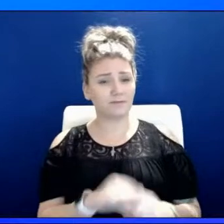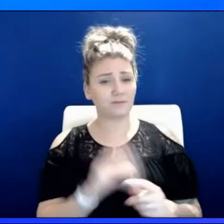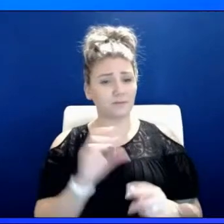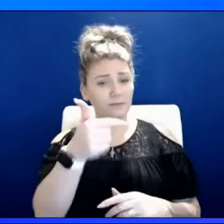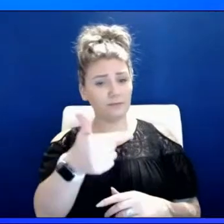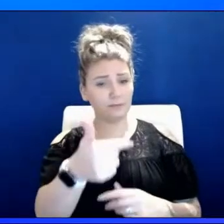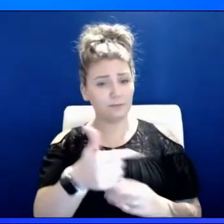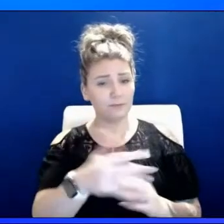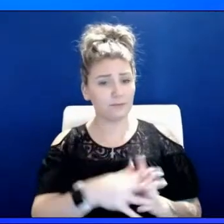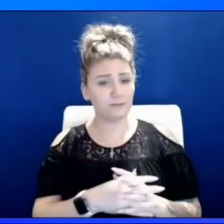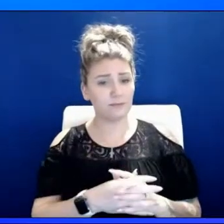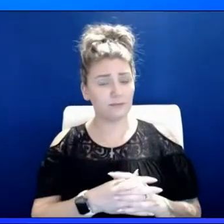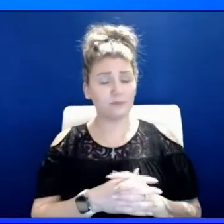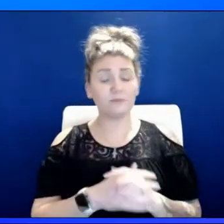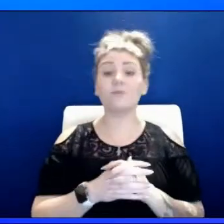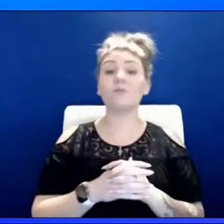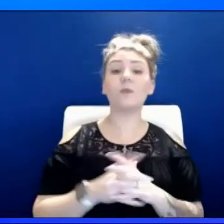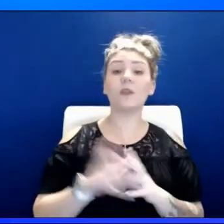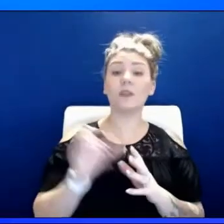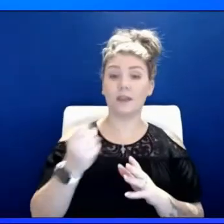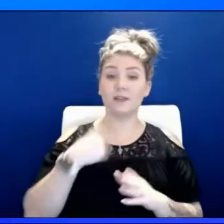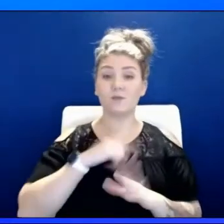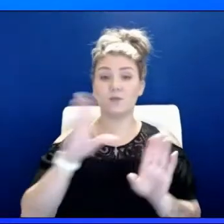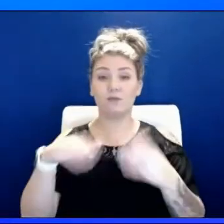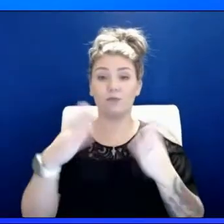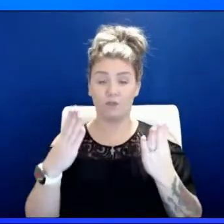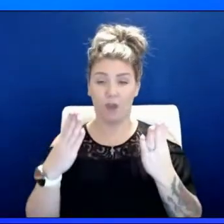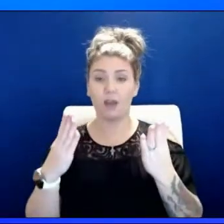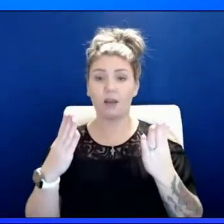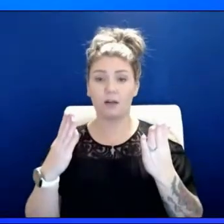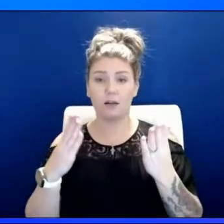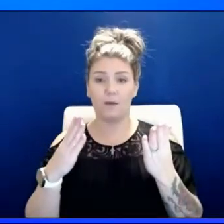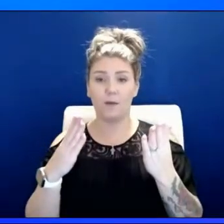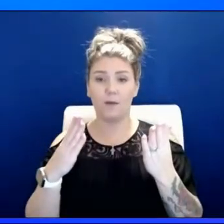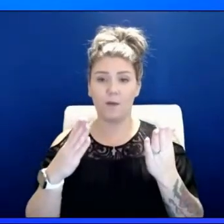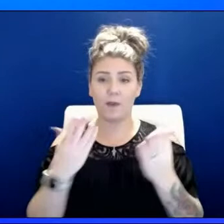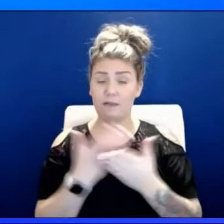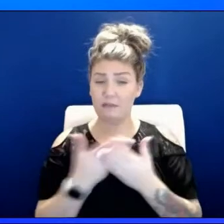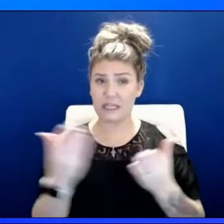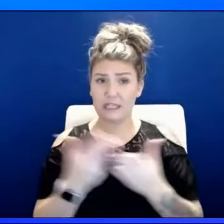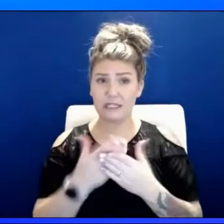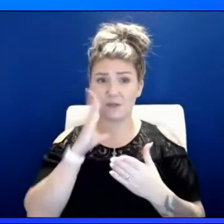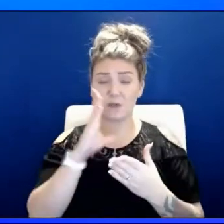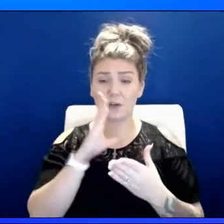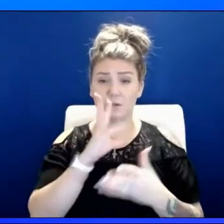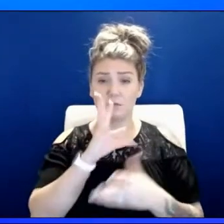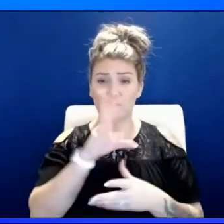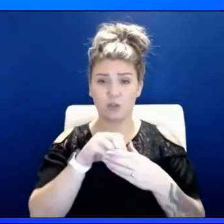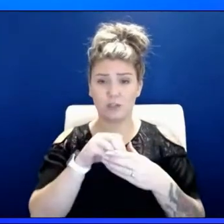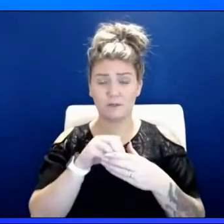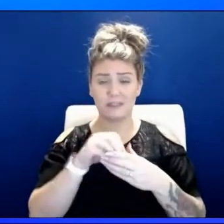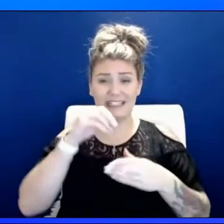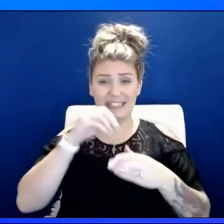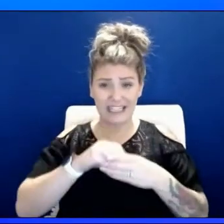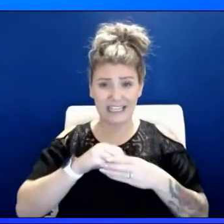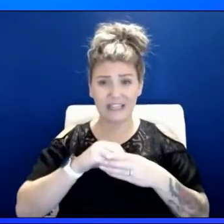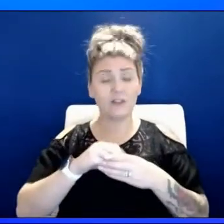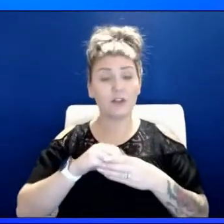so actually we do provide instruments that participants in our trials monitor at